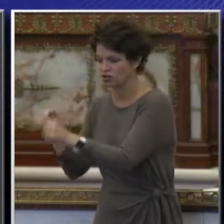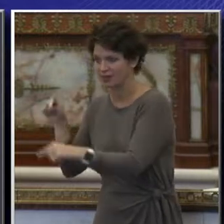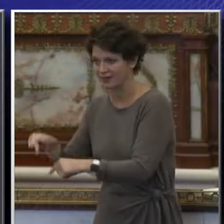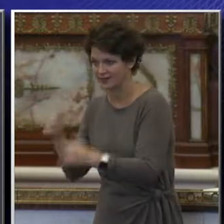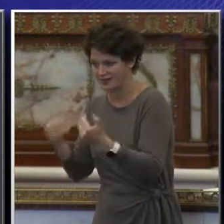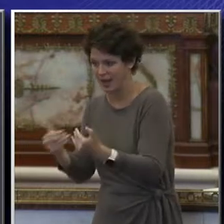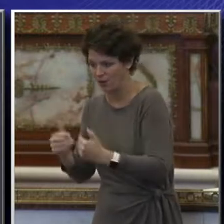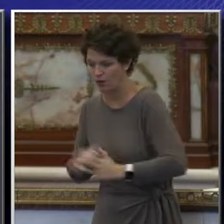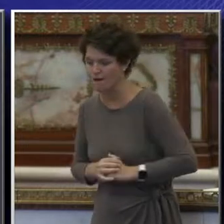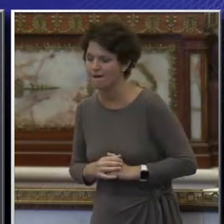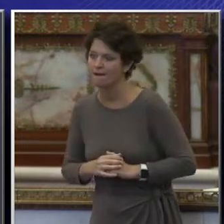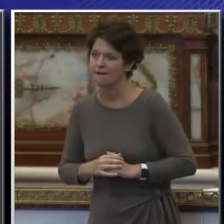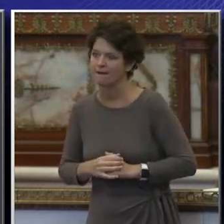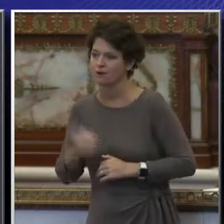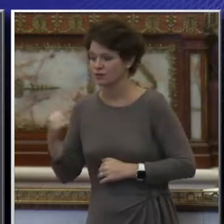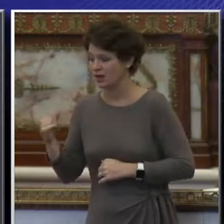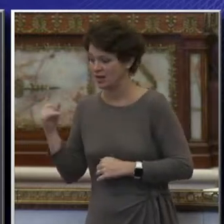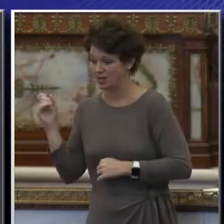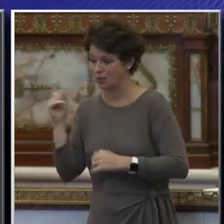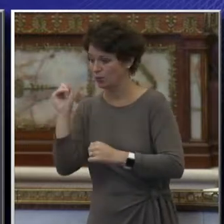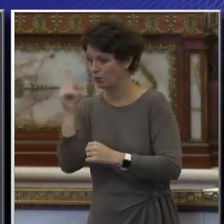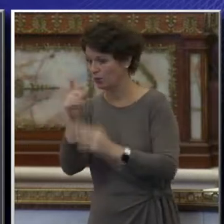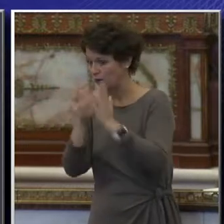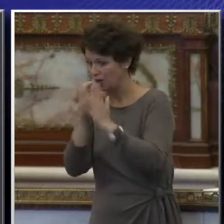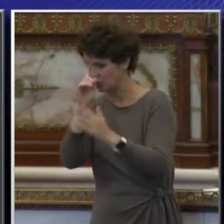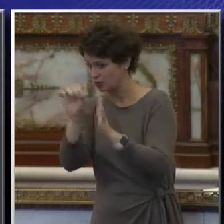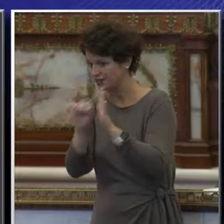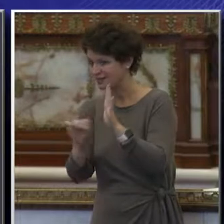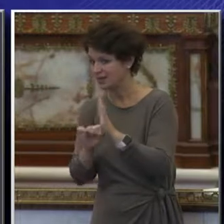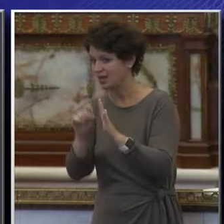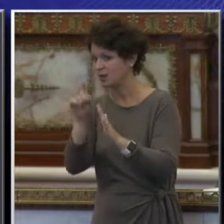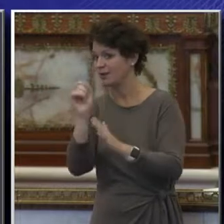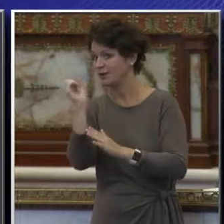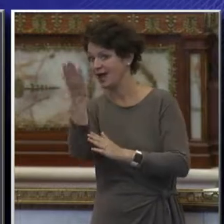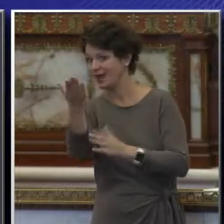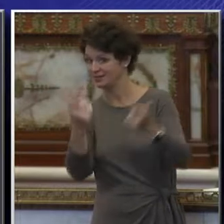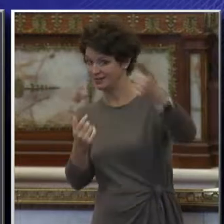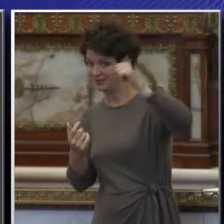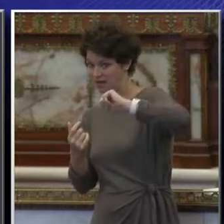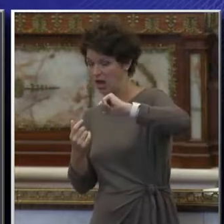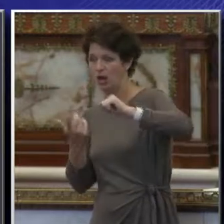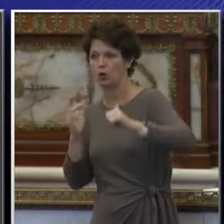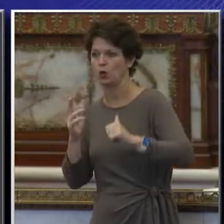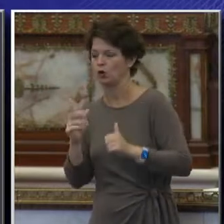that? So was there a request made to the state and did they deny us?